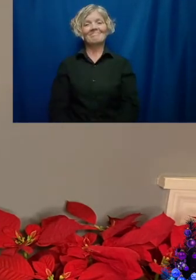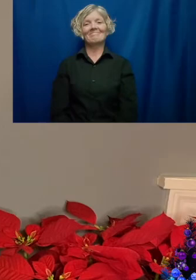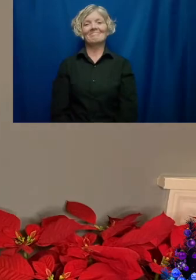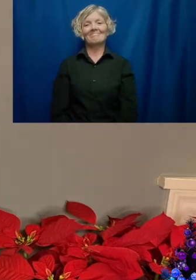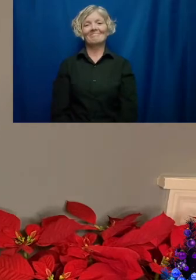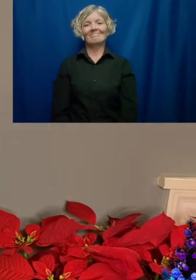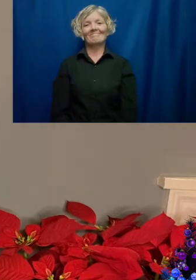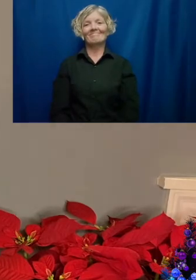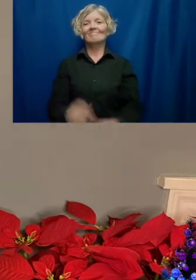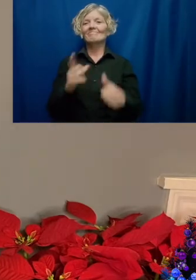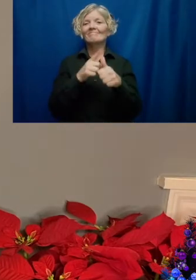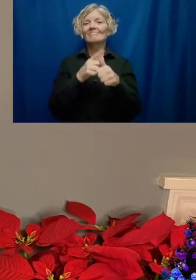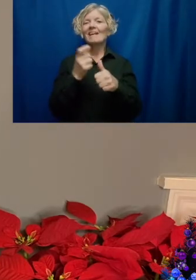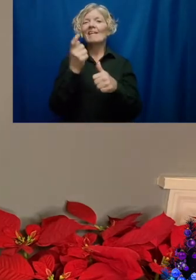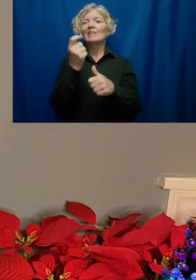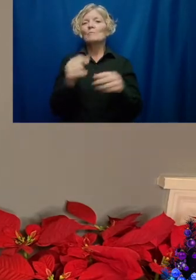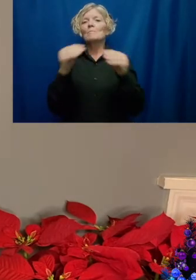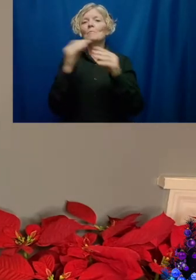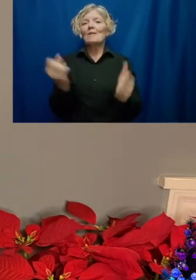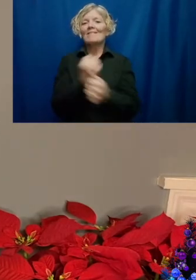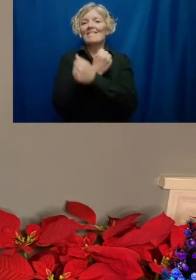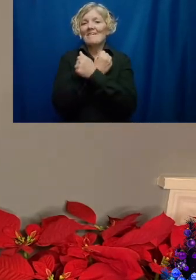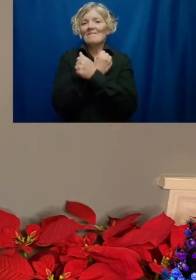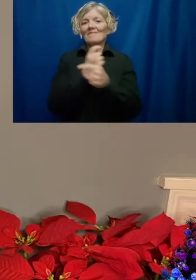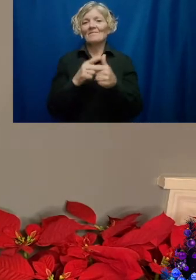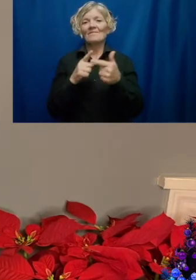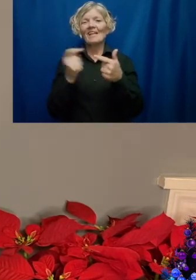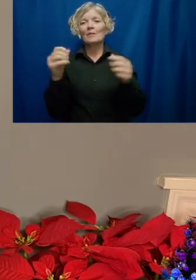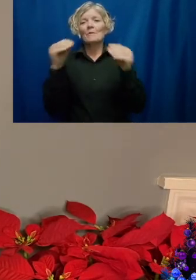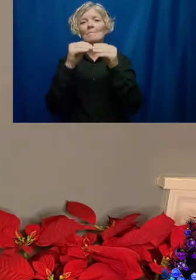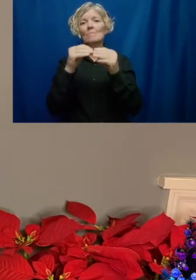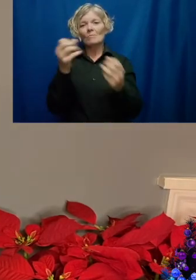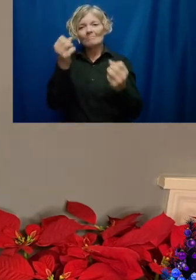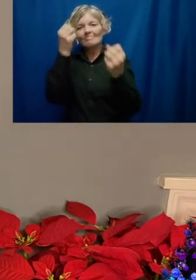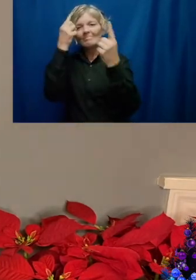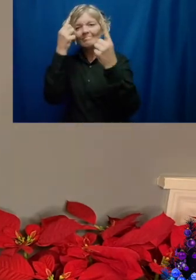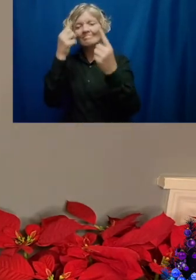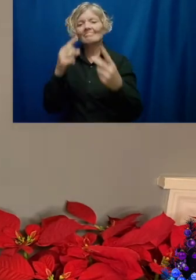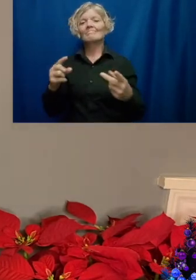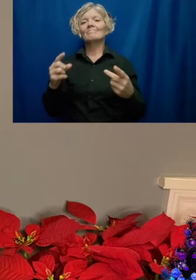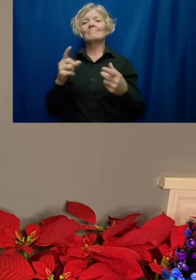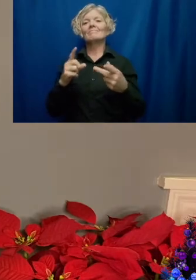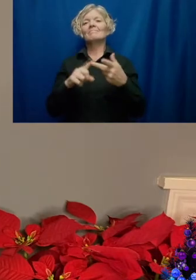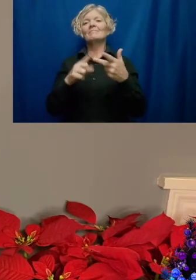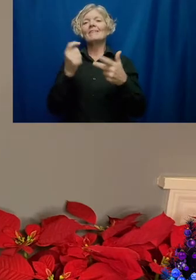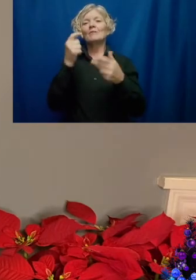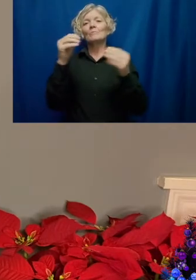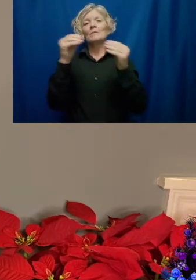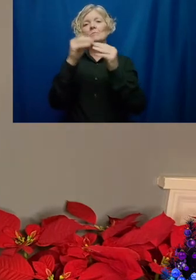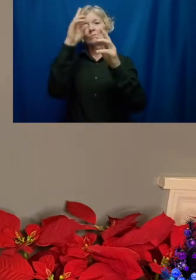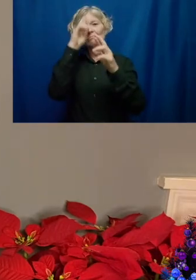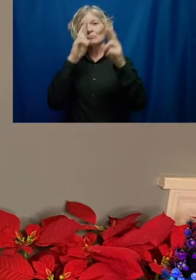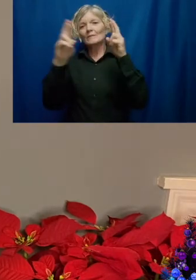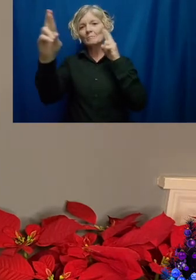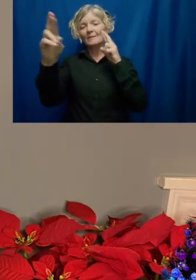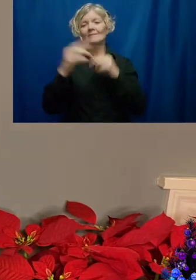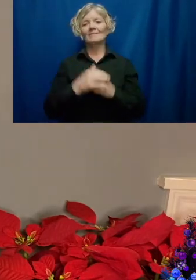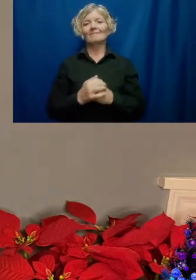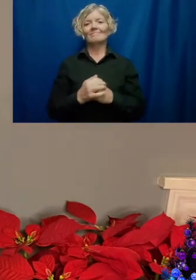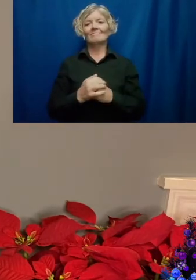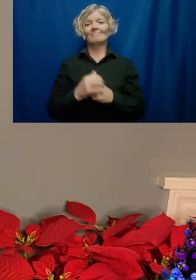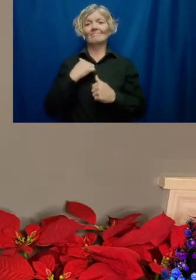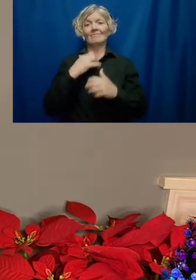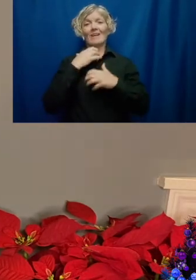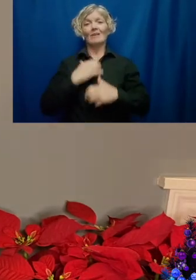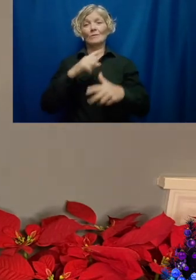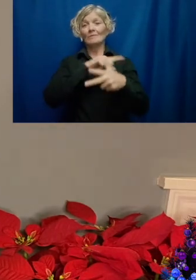want. A little more love, a little more empathy, a little more respect.